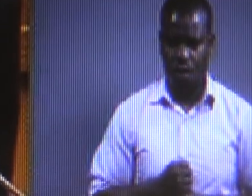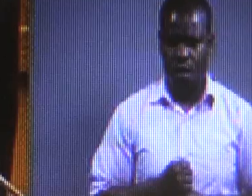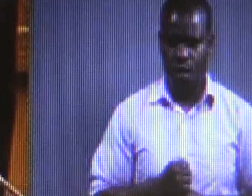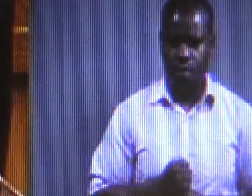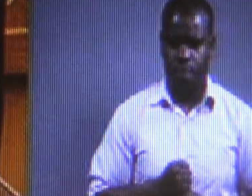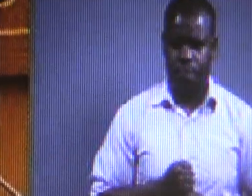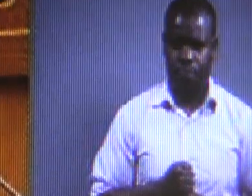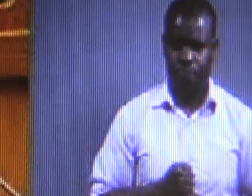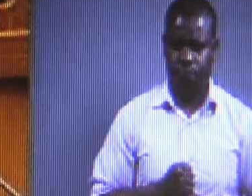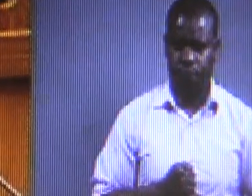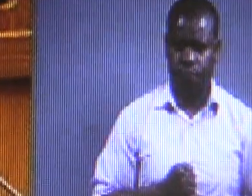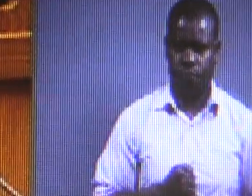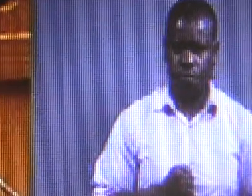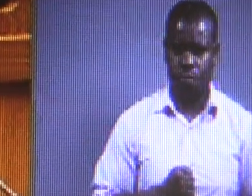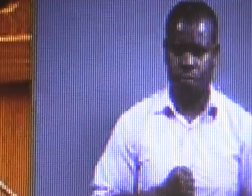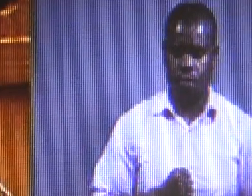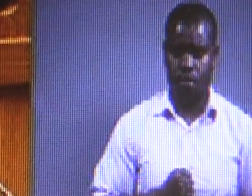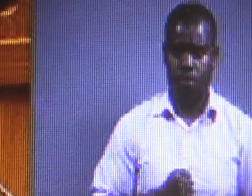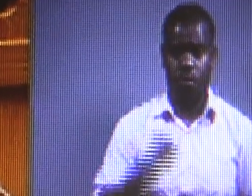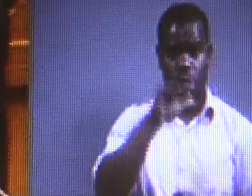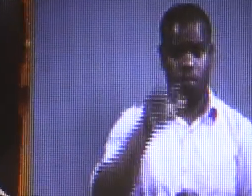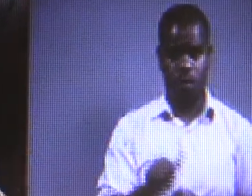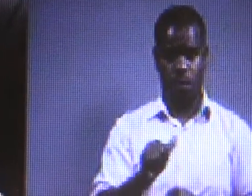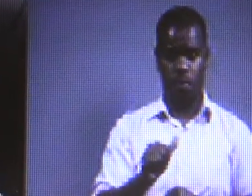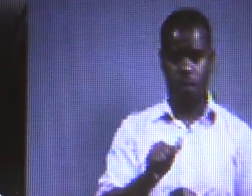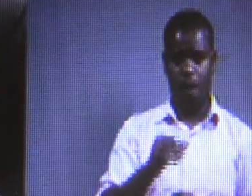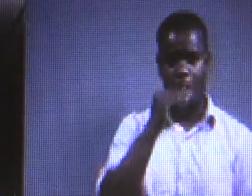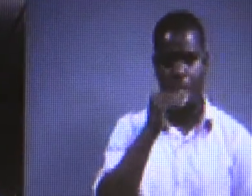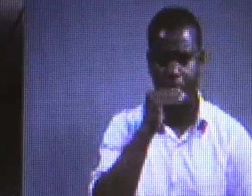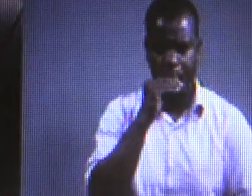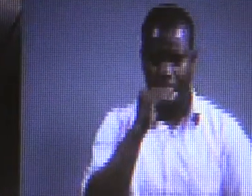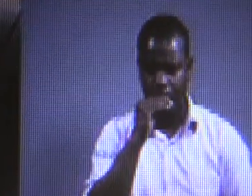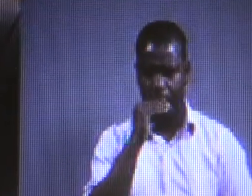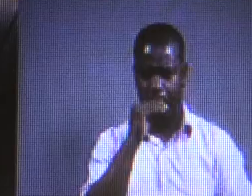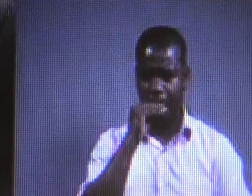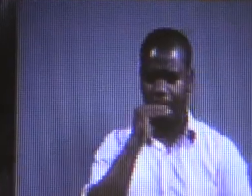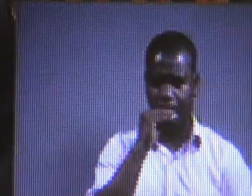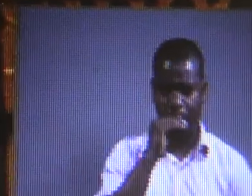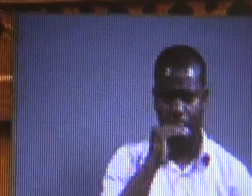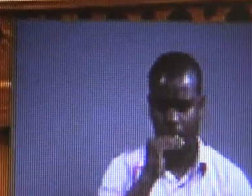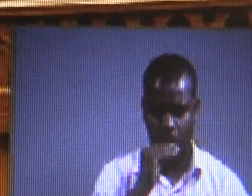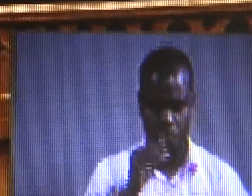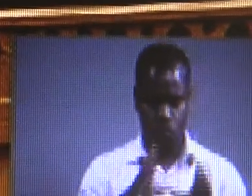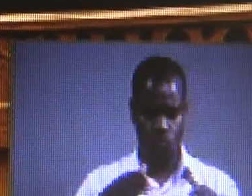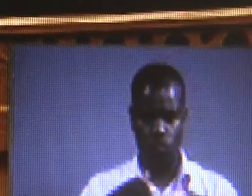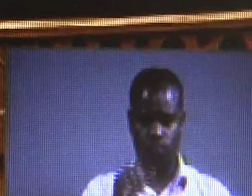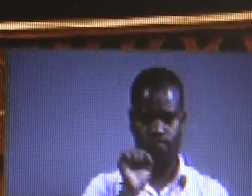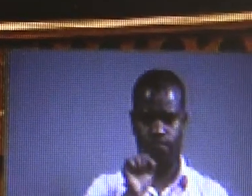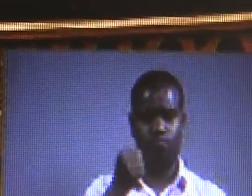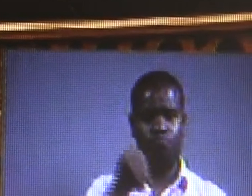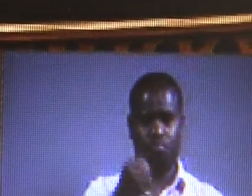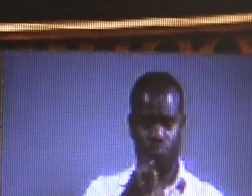the South African National Cannabis Working Group presented to the Minister of Welfare these four